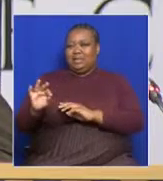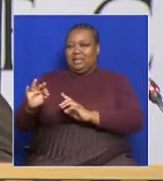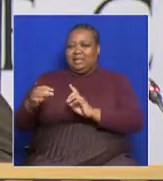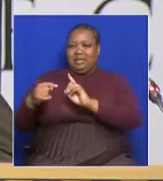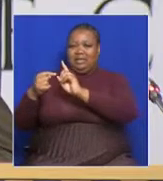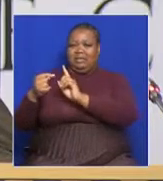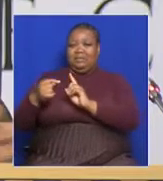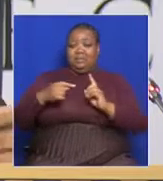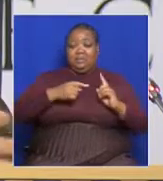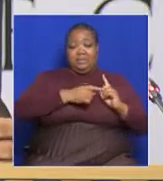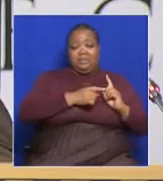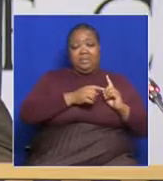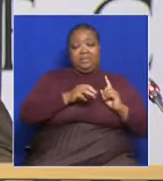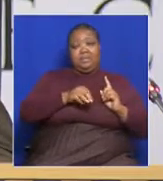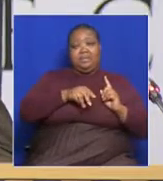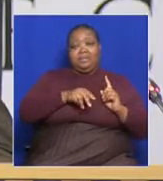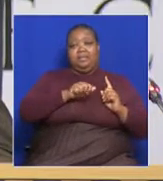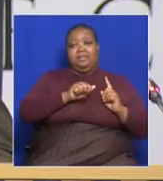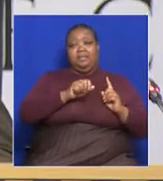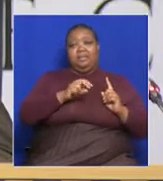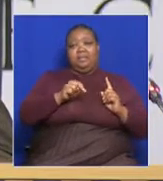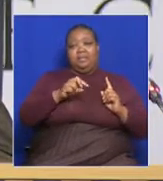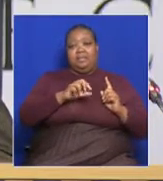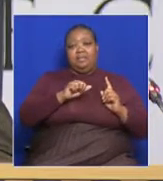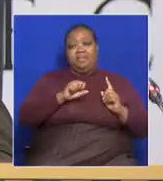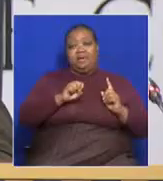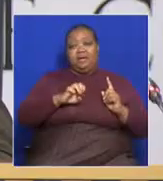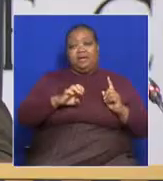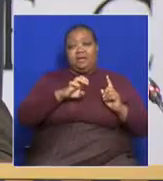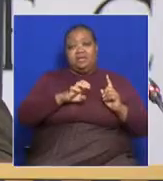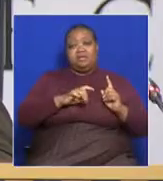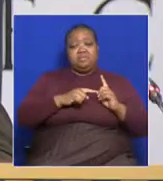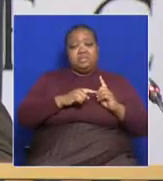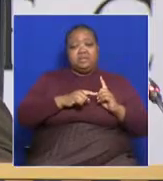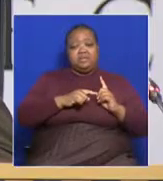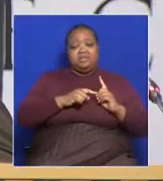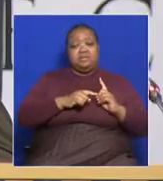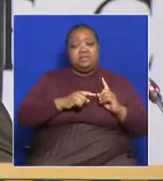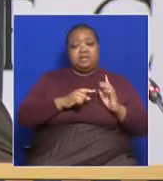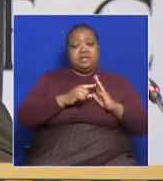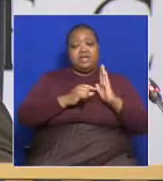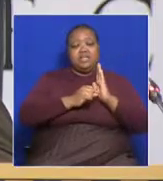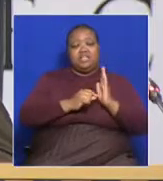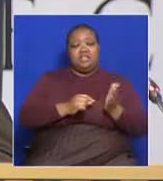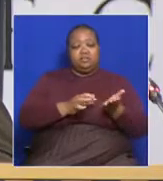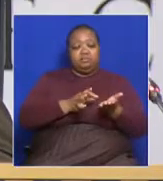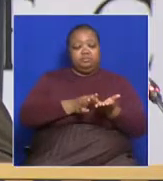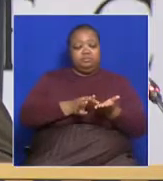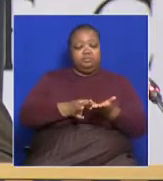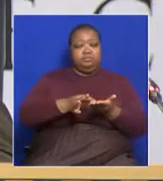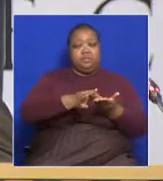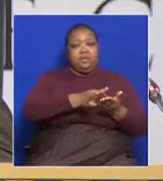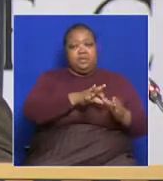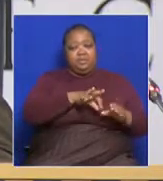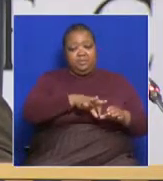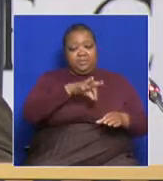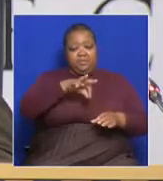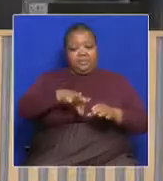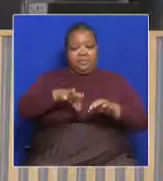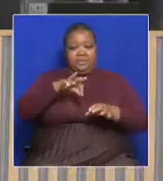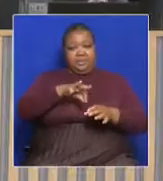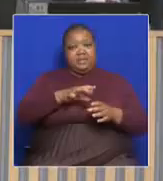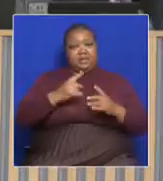talks about, or there's some reflection of him taking samples on the 23rd, that's why I'm leaning more towards the 23rd.